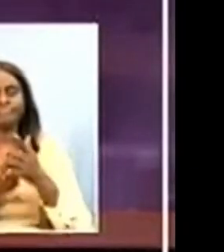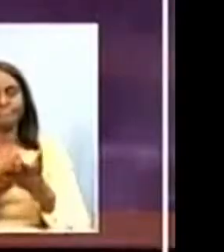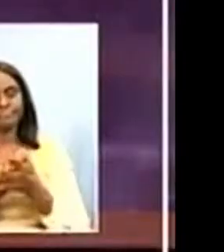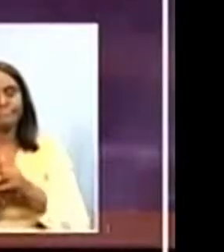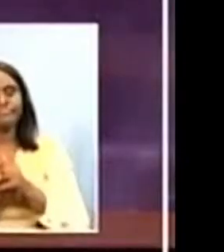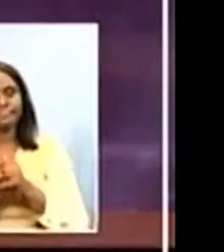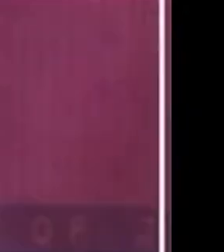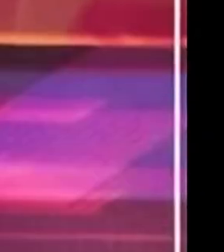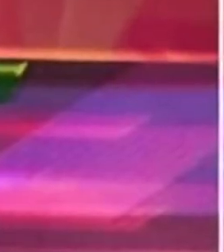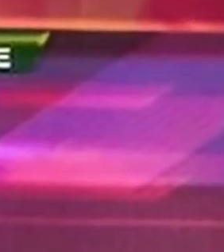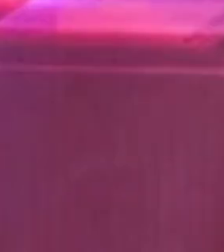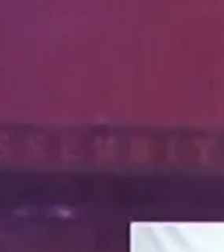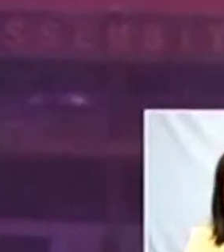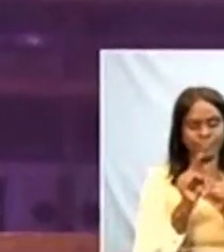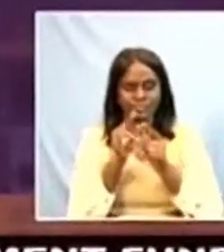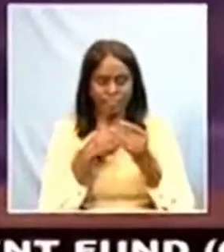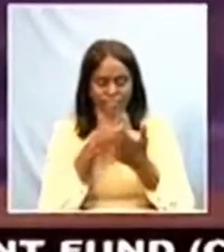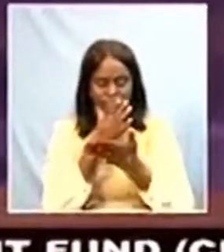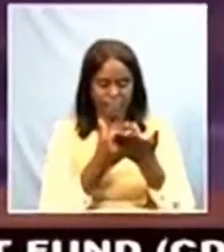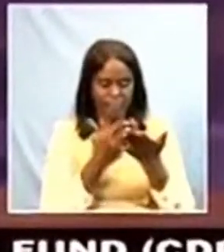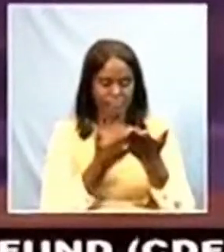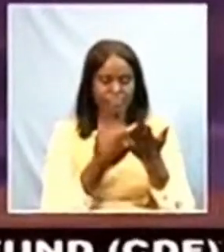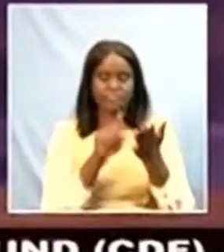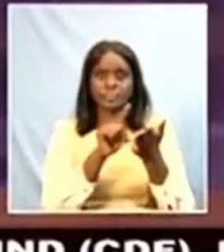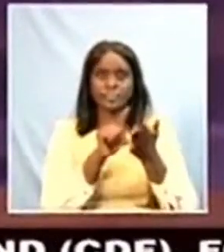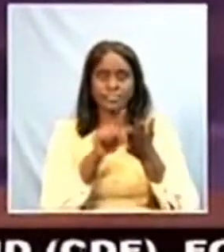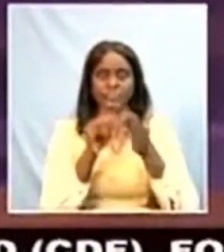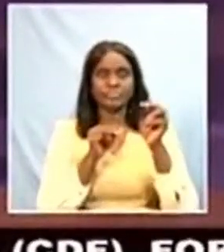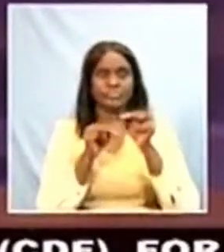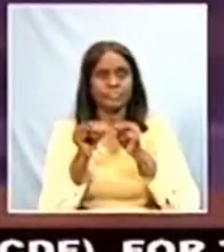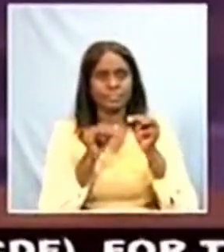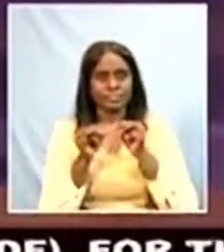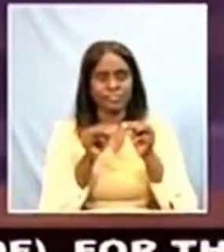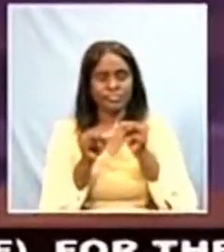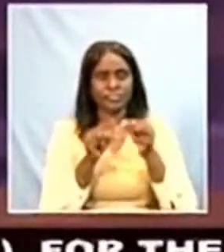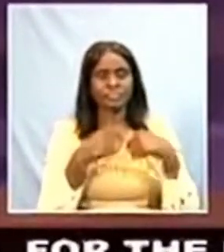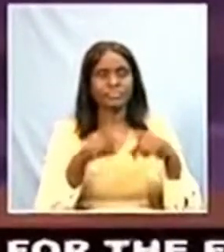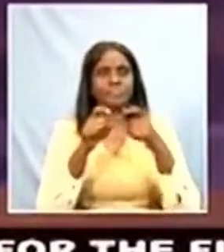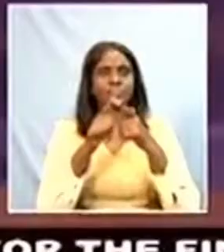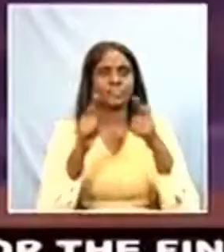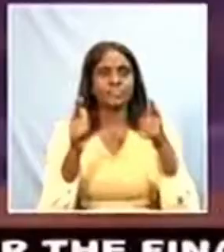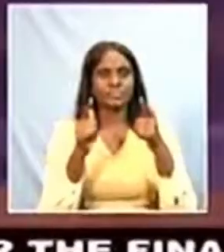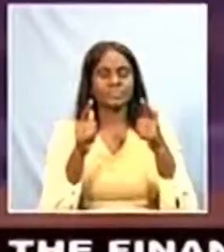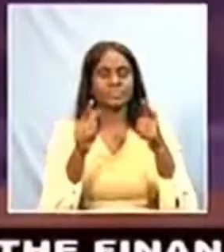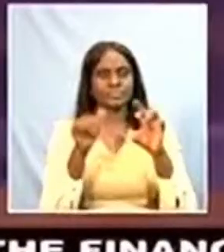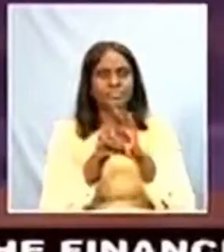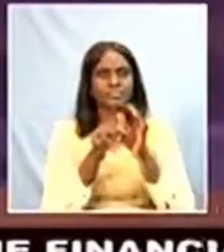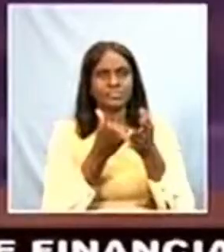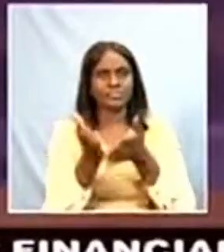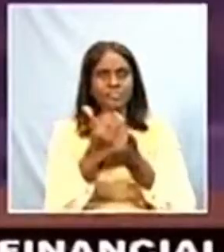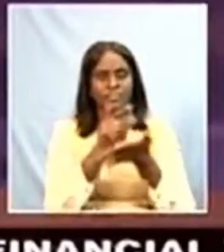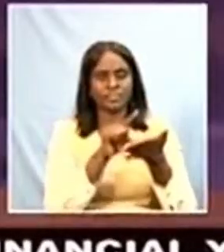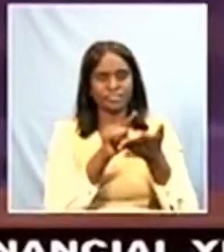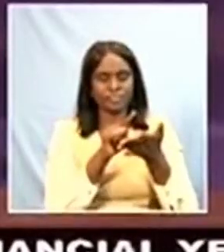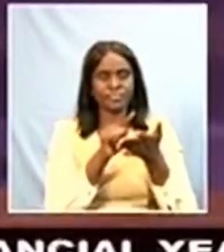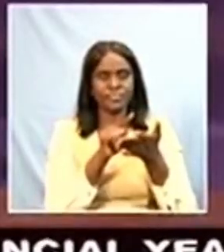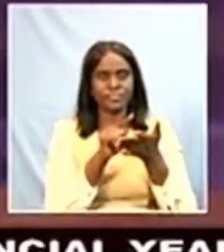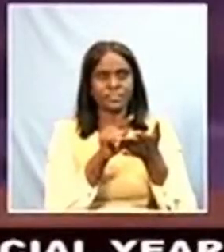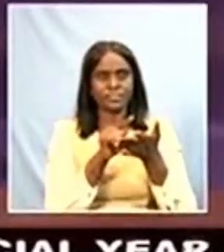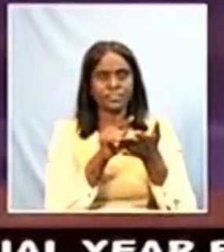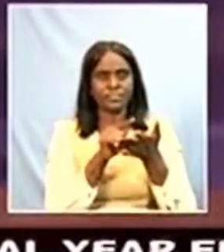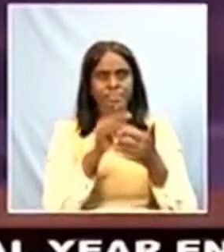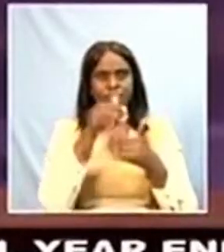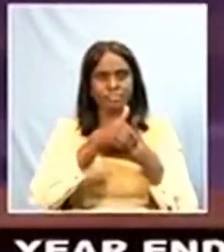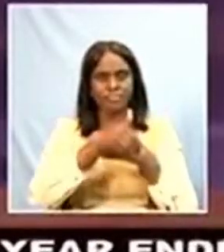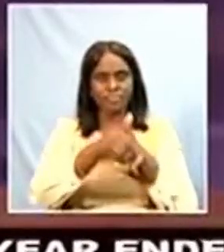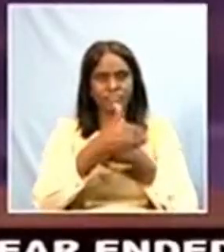inefficiencies. Also highlighted some soft loan management. These are challenges in recovering loans, and